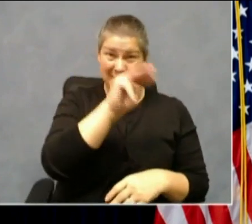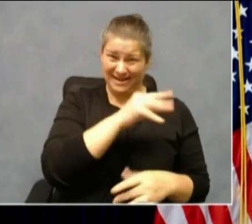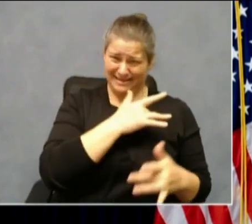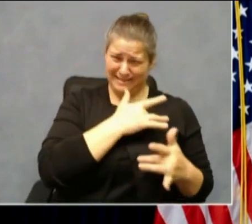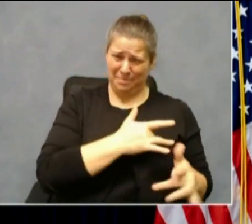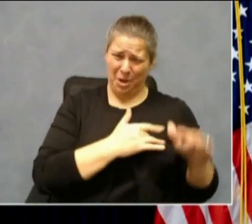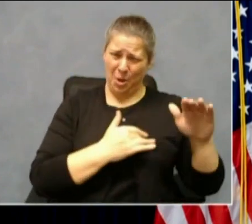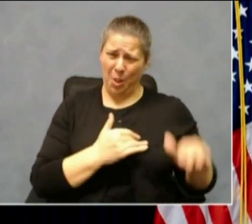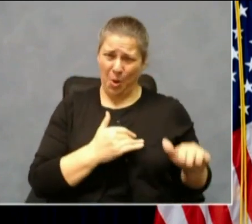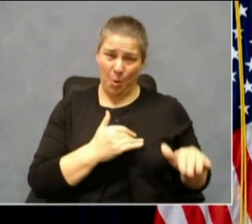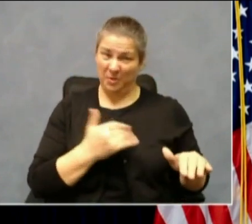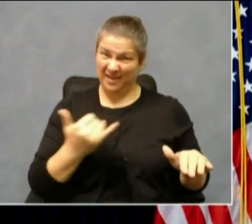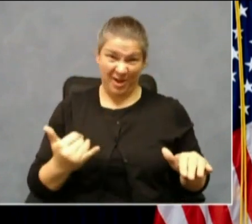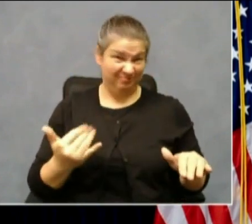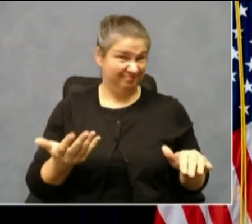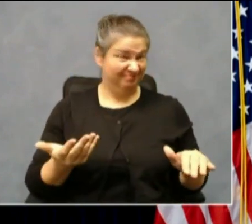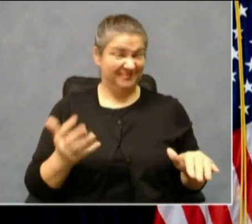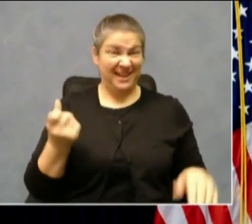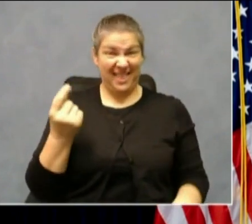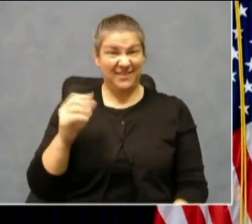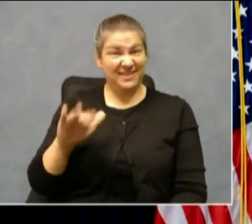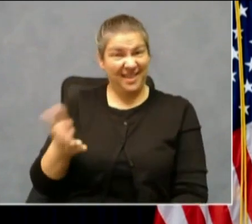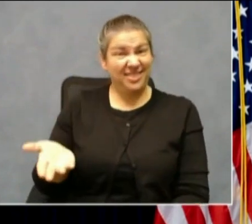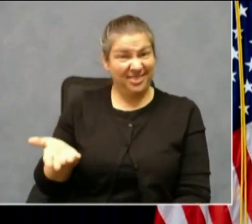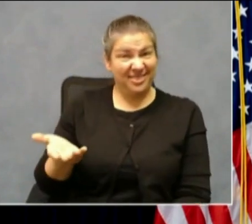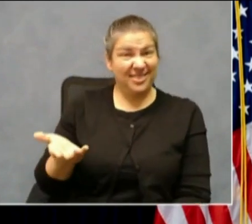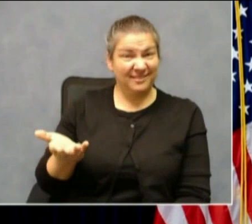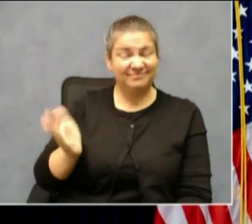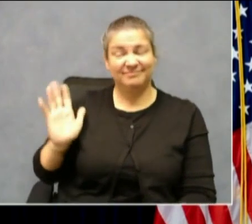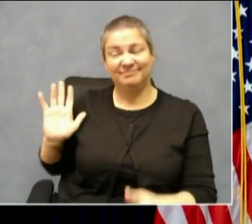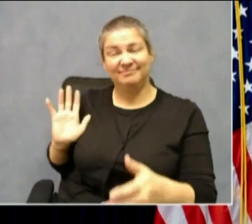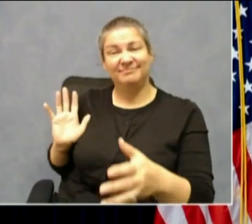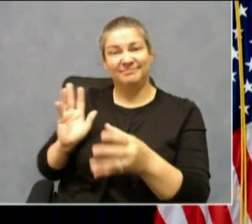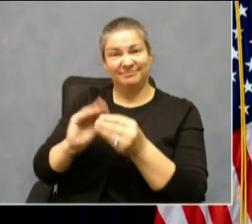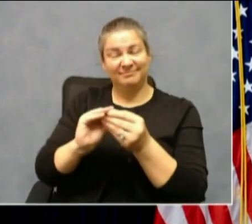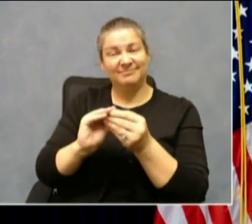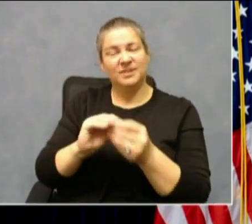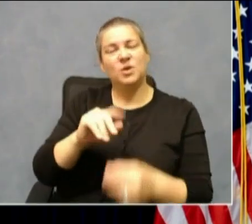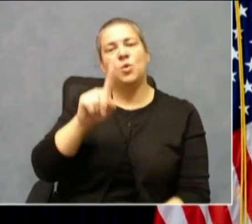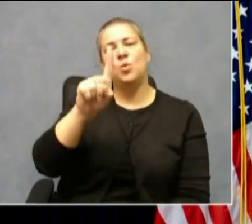too. It brings our total number of loss to